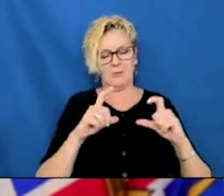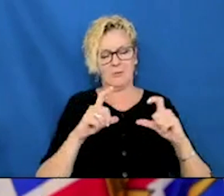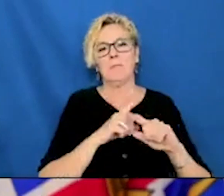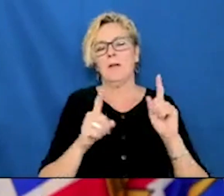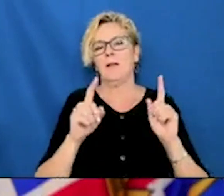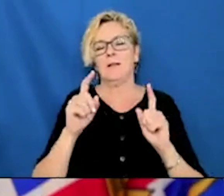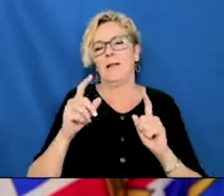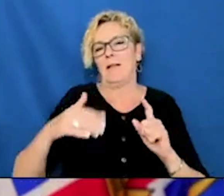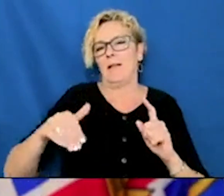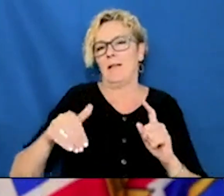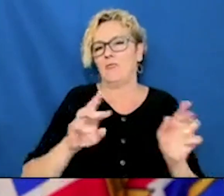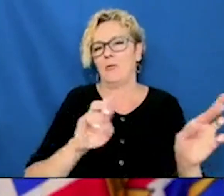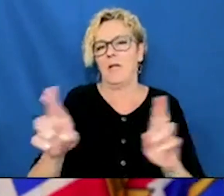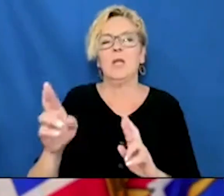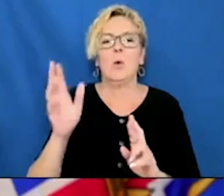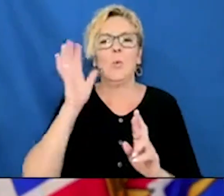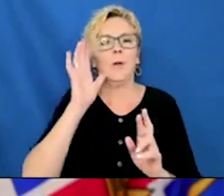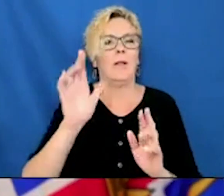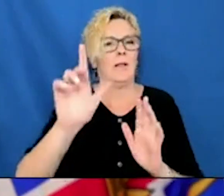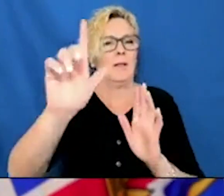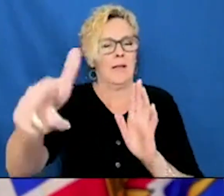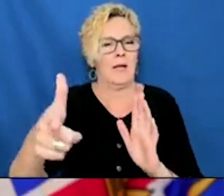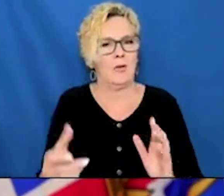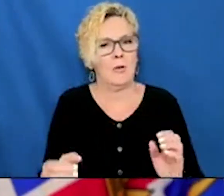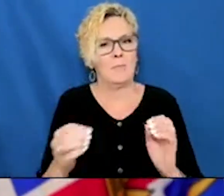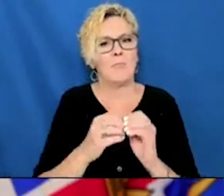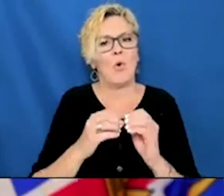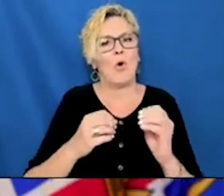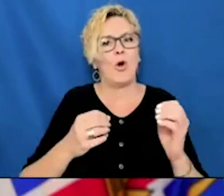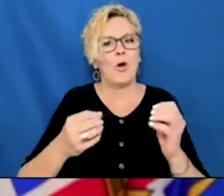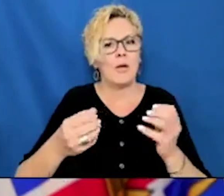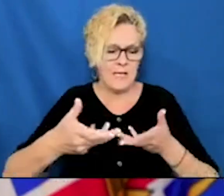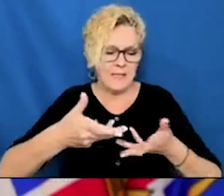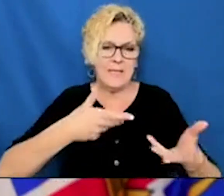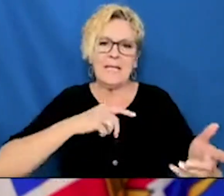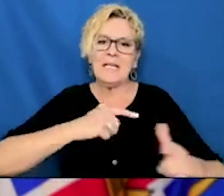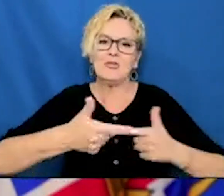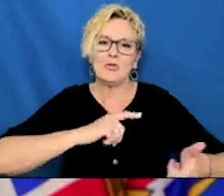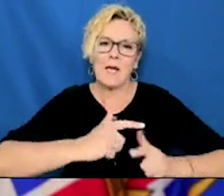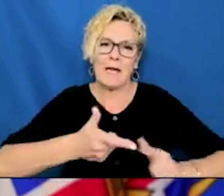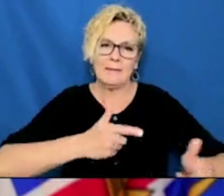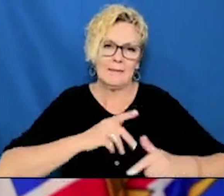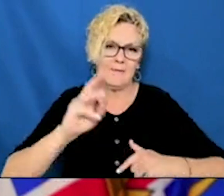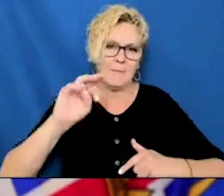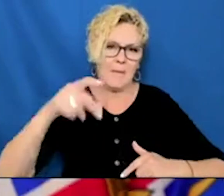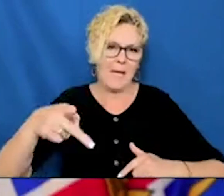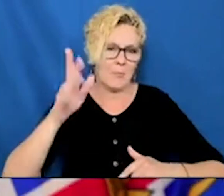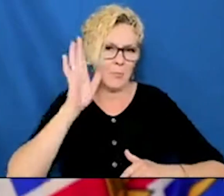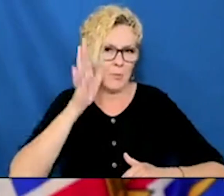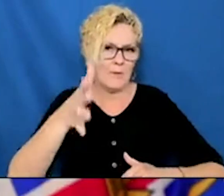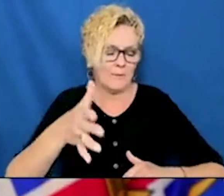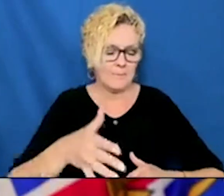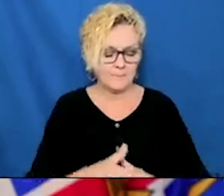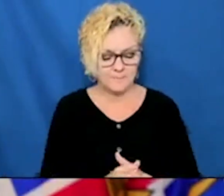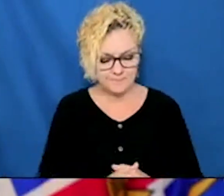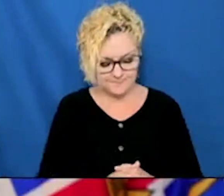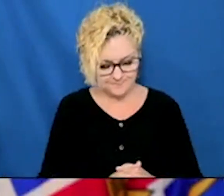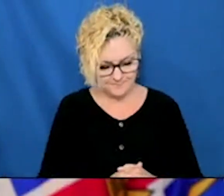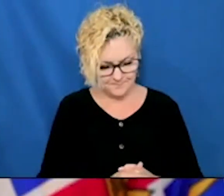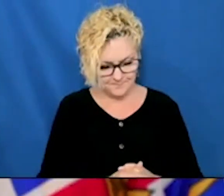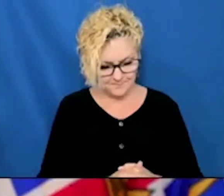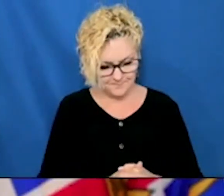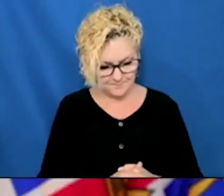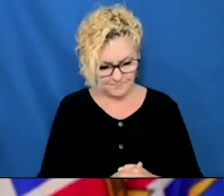the data, and that's how we use it at a local level, on a one-to-one level with public health, and at a provincial level to